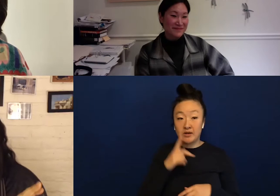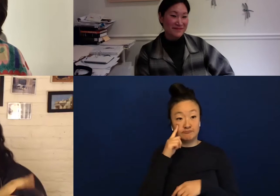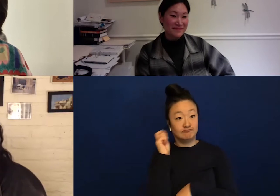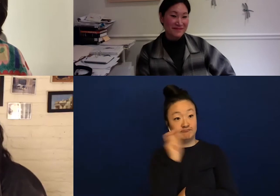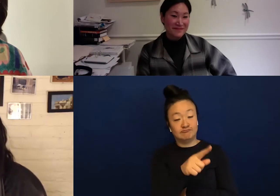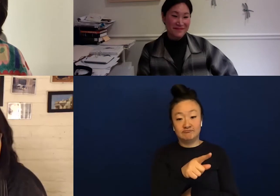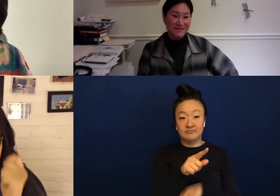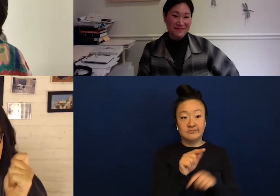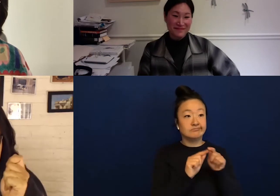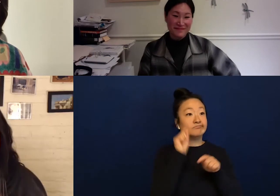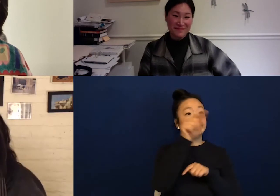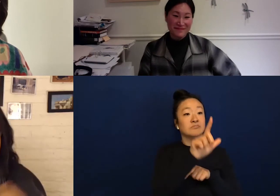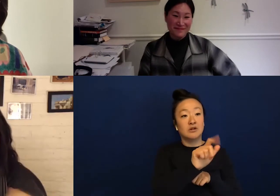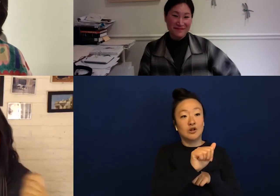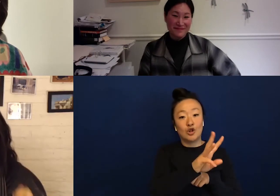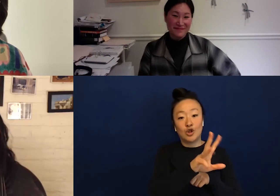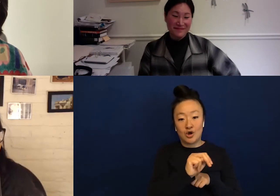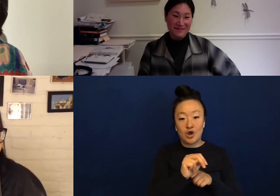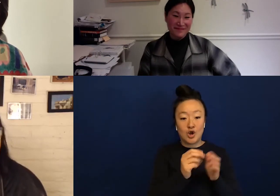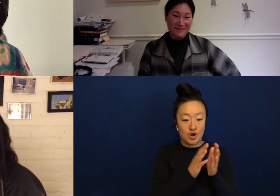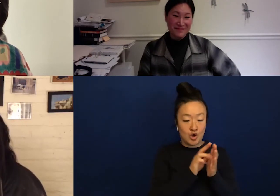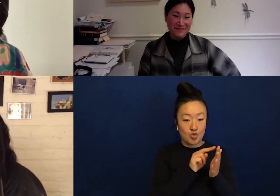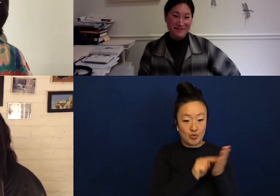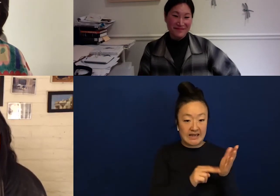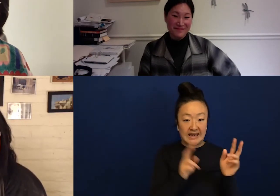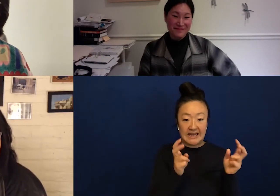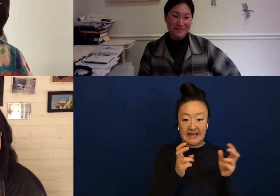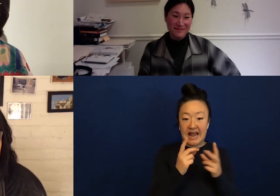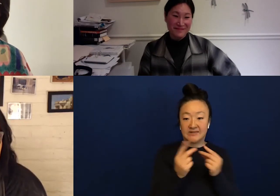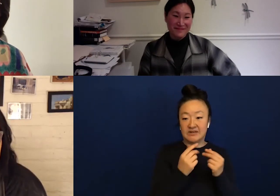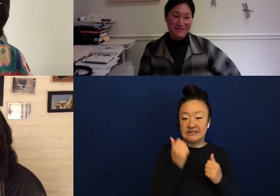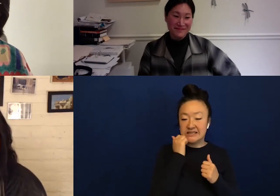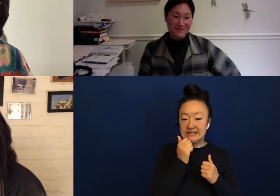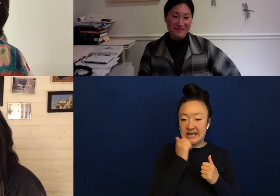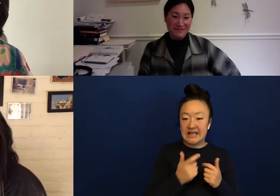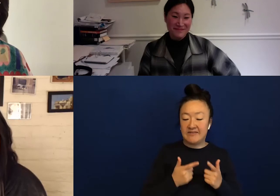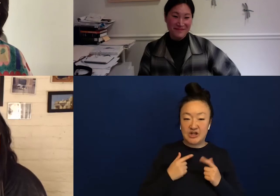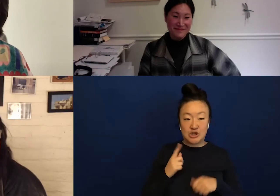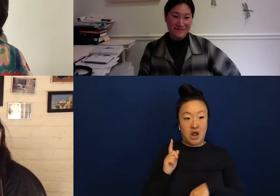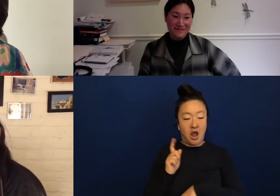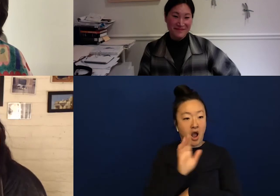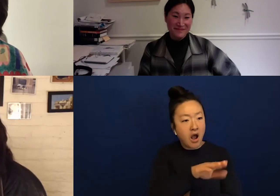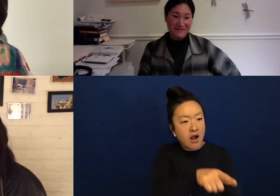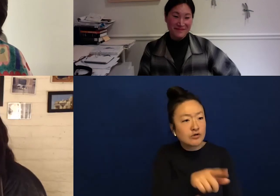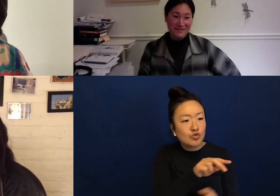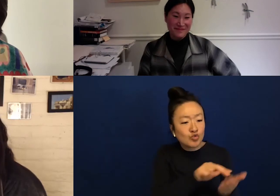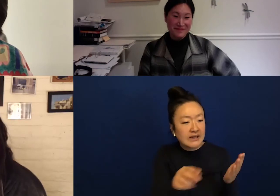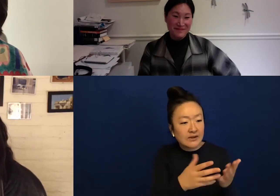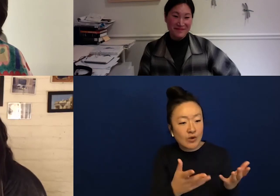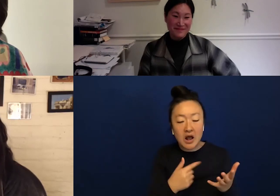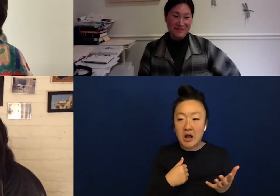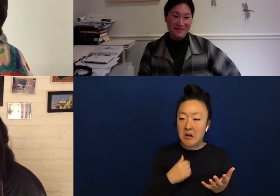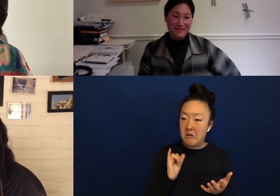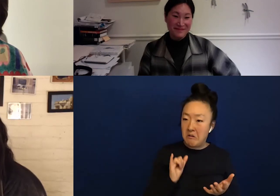the lawn or something reading Activities of Daily Living, and she came, racing over afterwards, say, "What are you reading?" And then I was like, "Oh, maybe